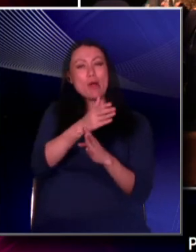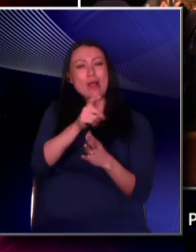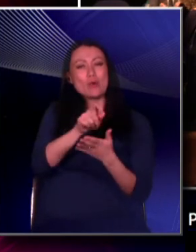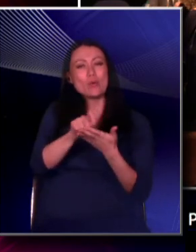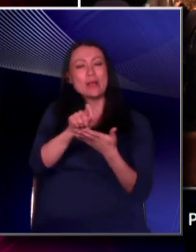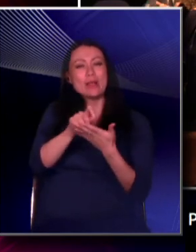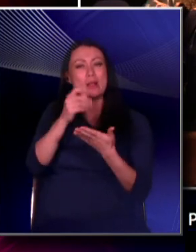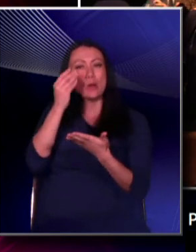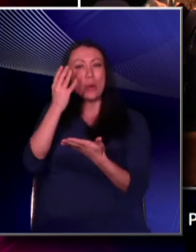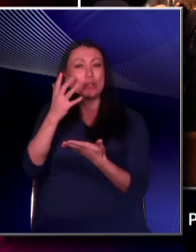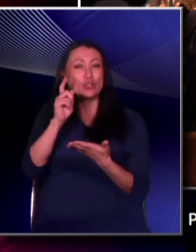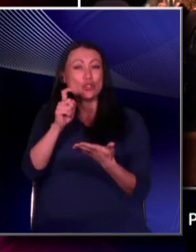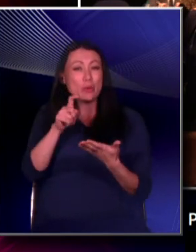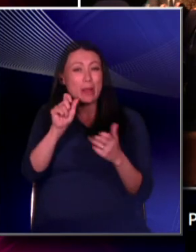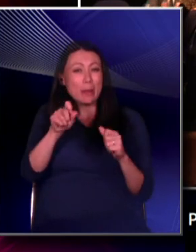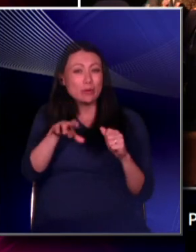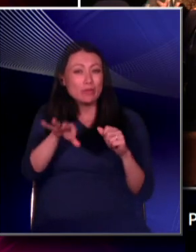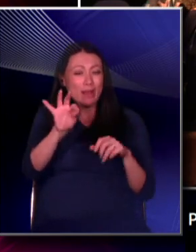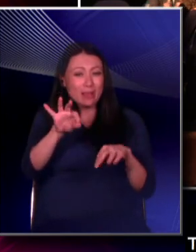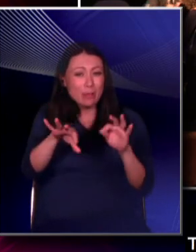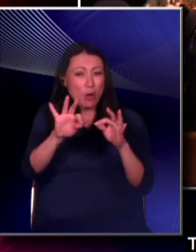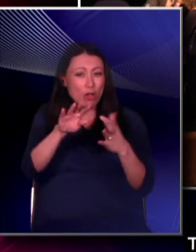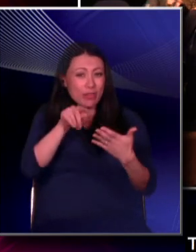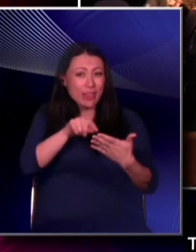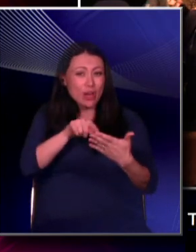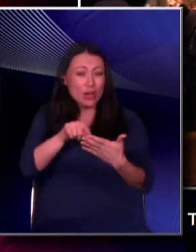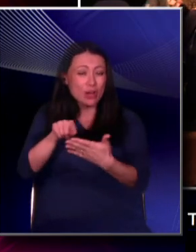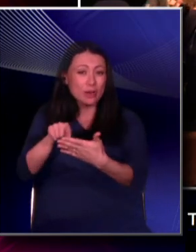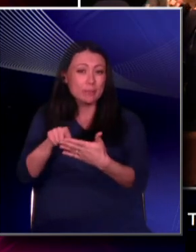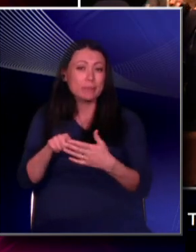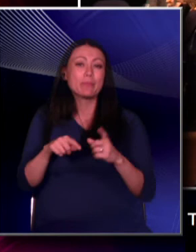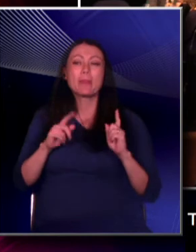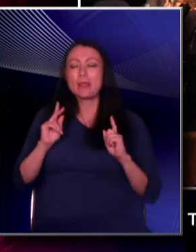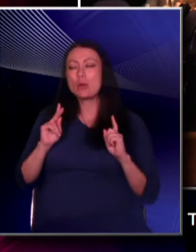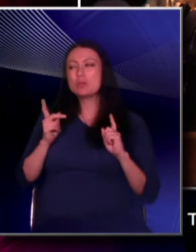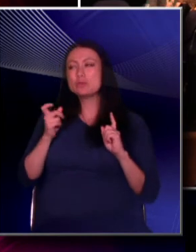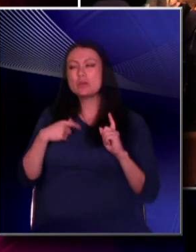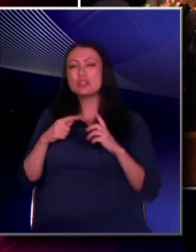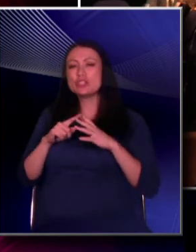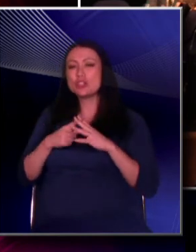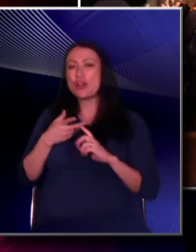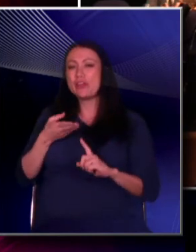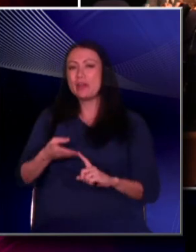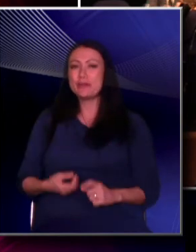I would think. Mm-hmm. Yeah, it should be. That would be a strength.